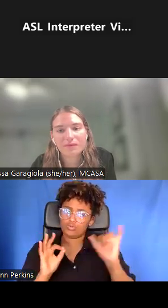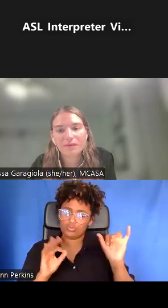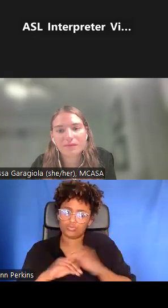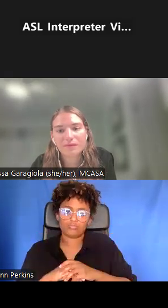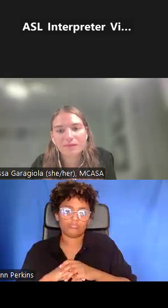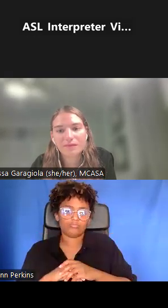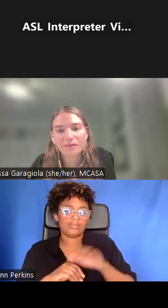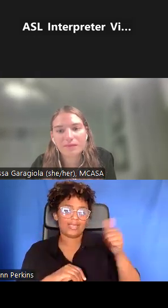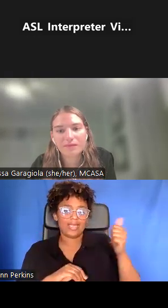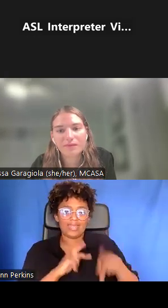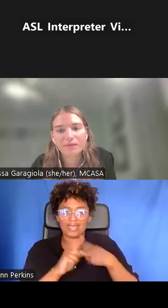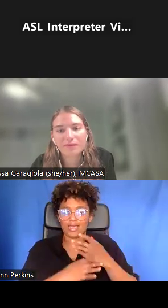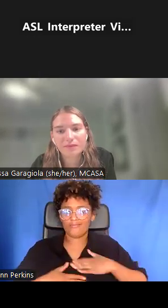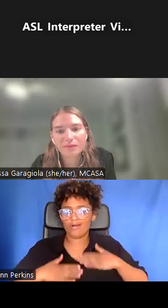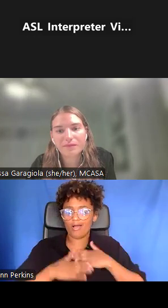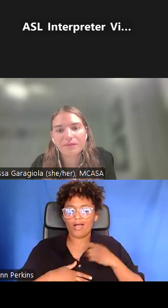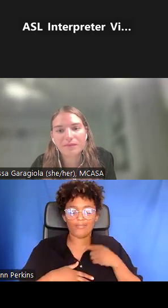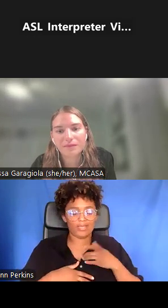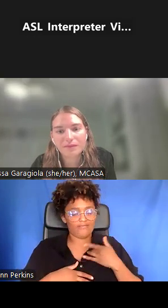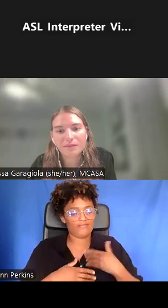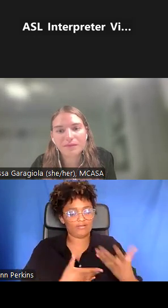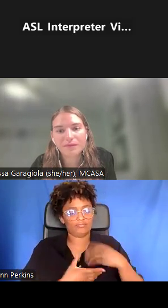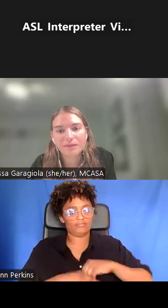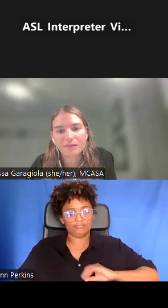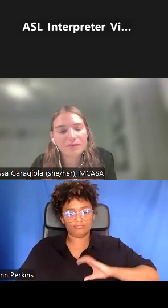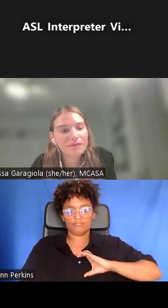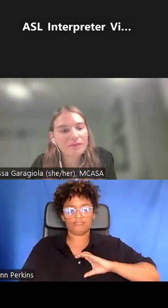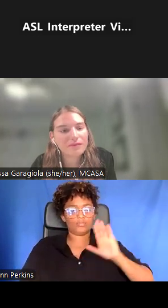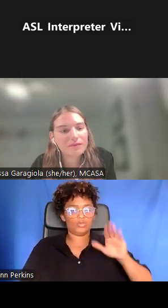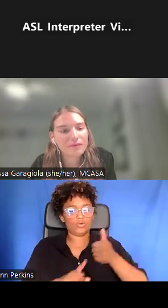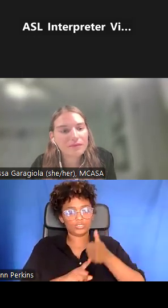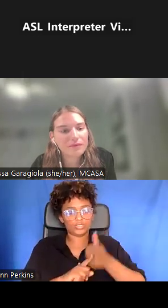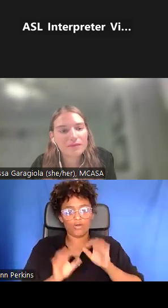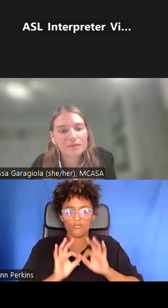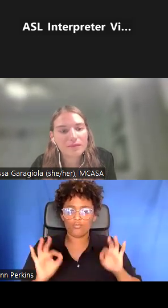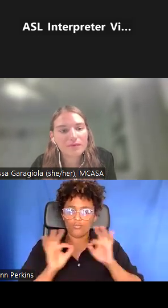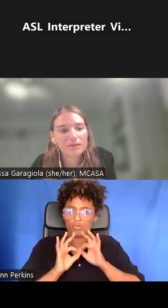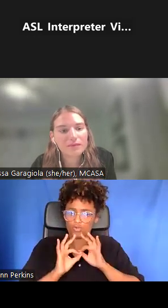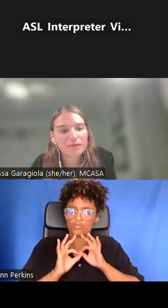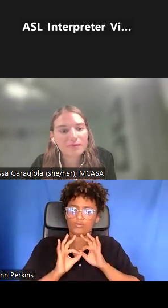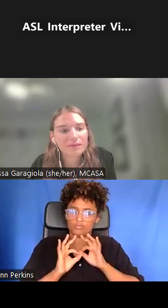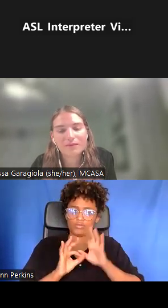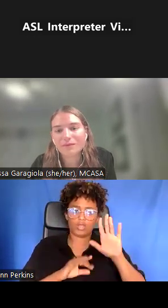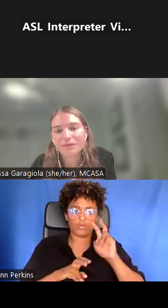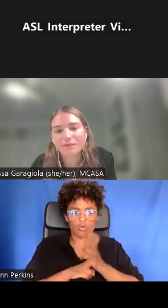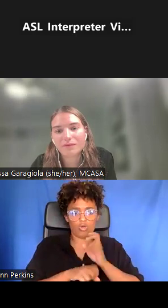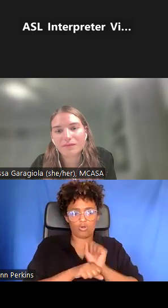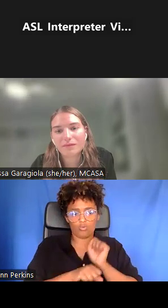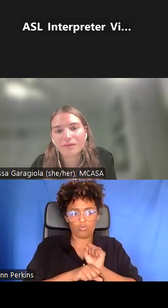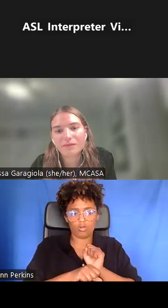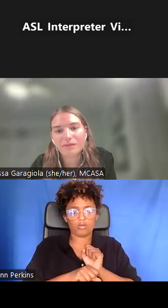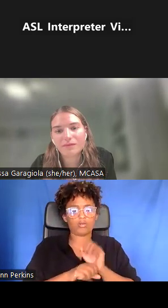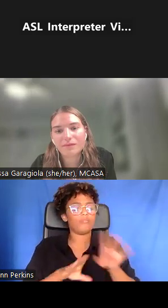kind of hobby that makes you happy. Recognizing your self-worth, your hard work. So giving yourself rewards for